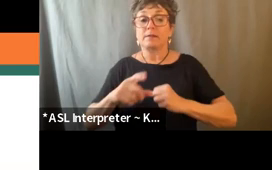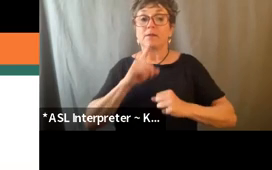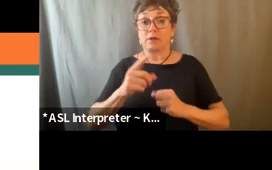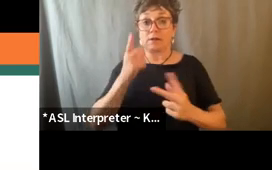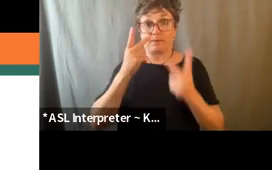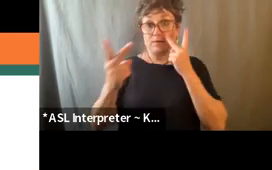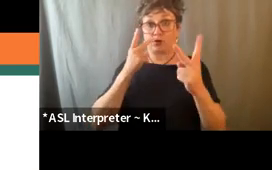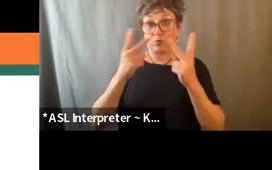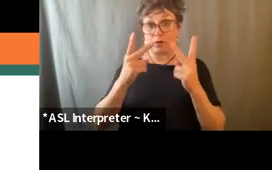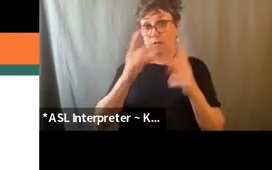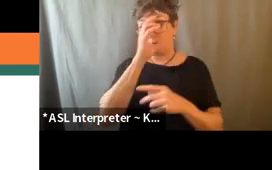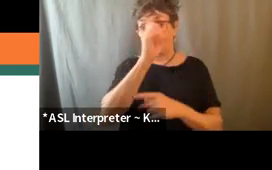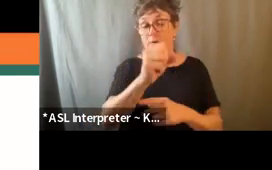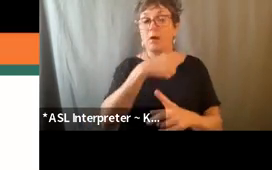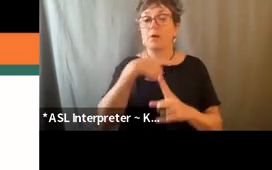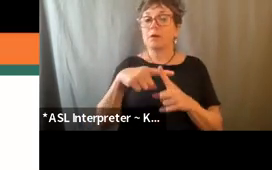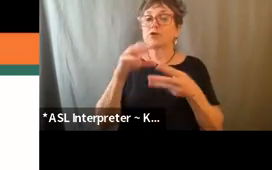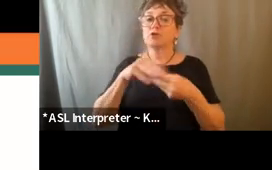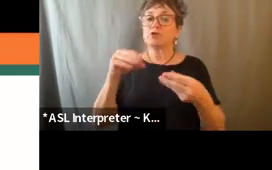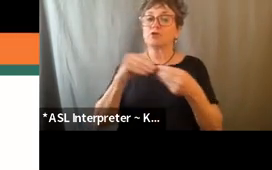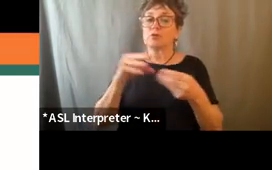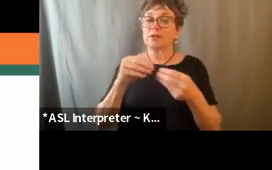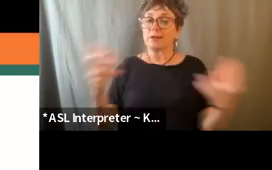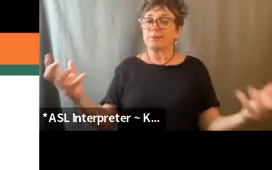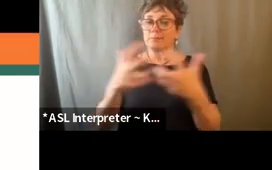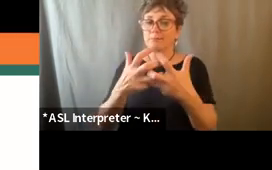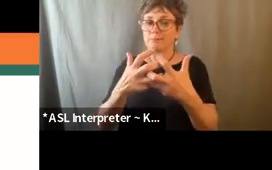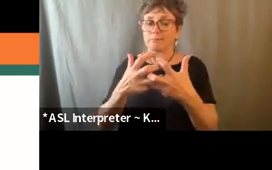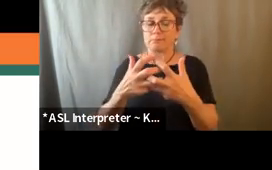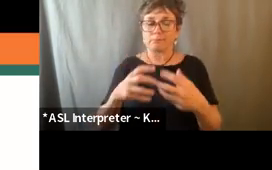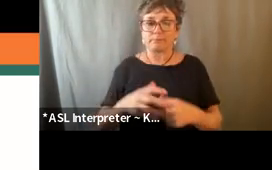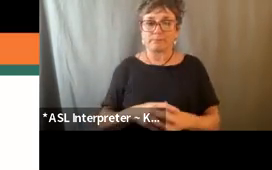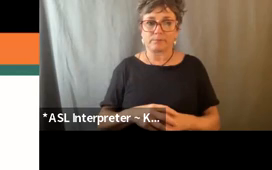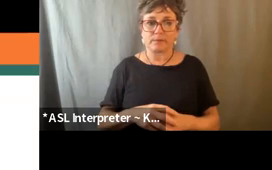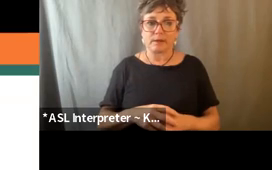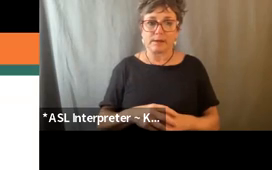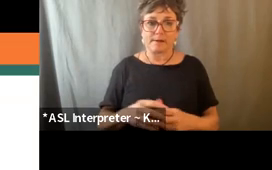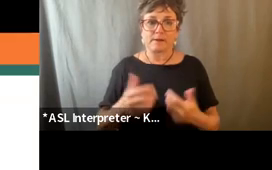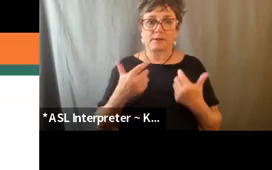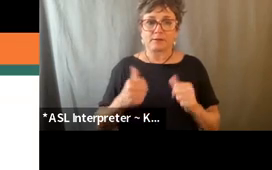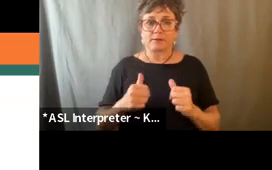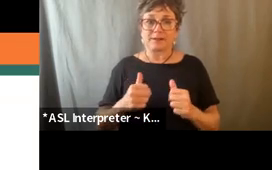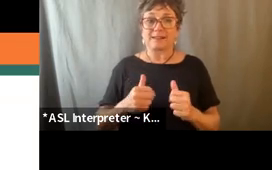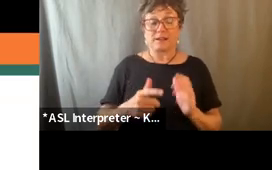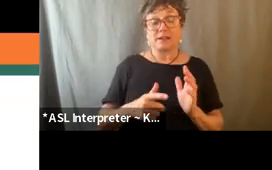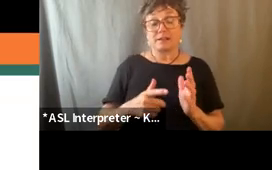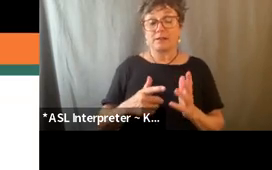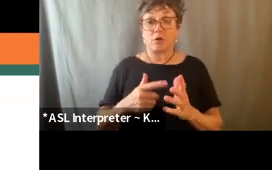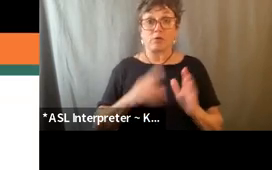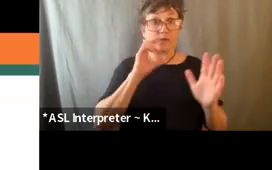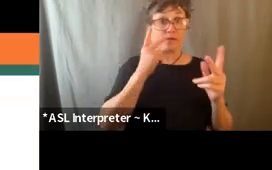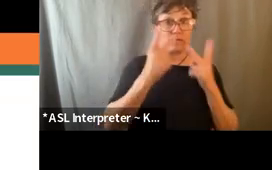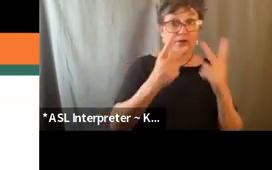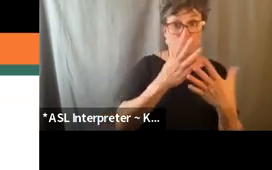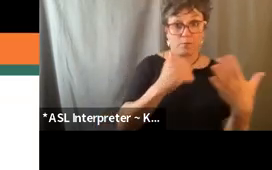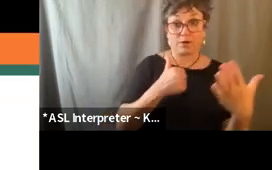well as, a story that aligns with that as well. And so kind of connecting the two can be really important depending on the